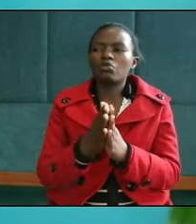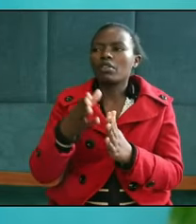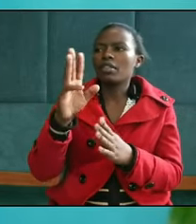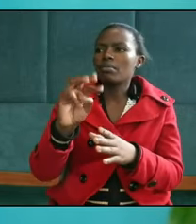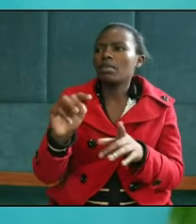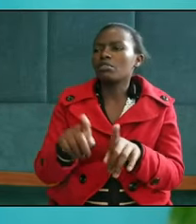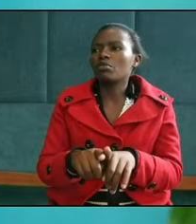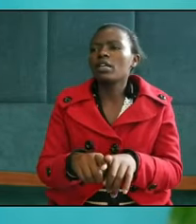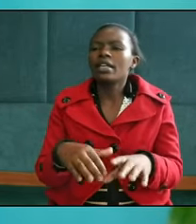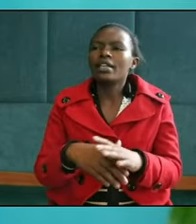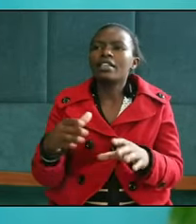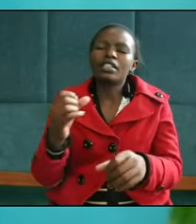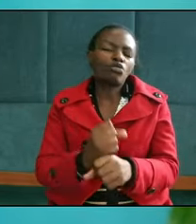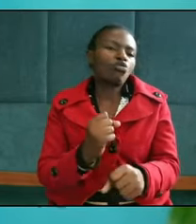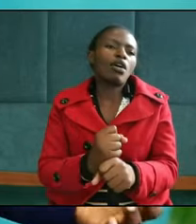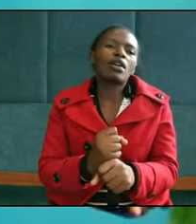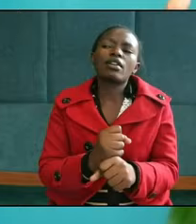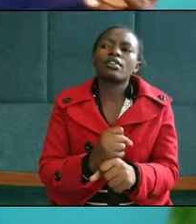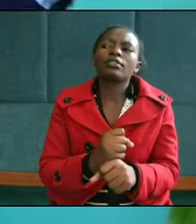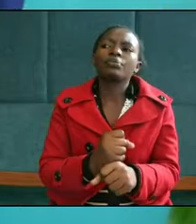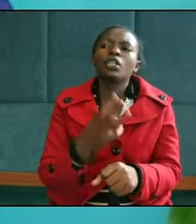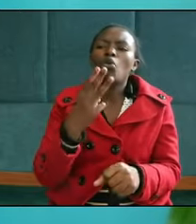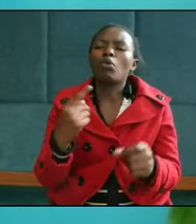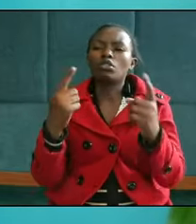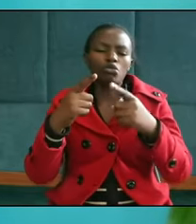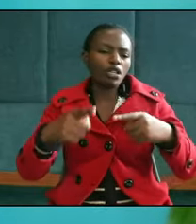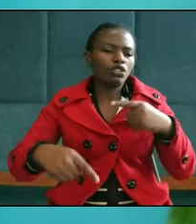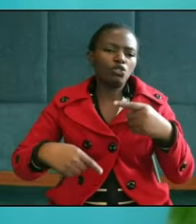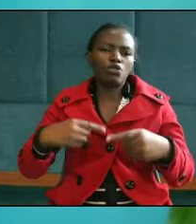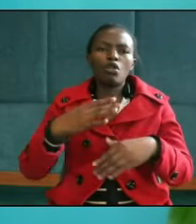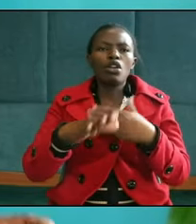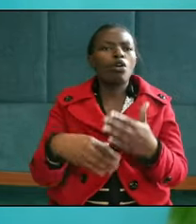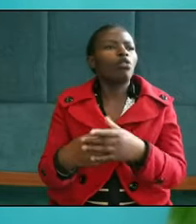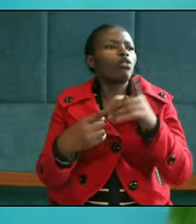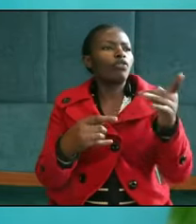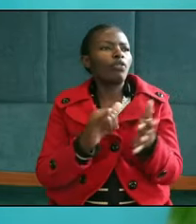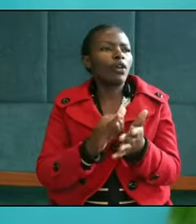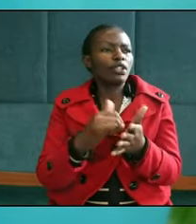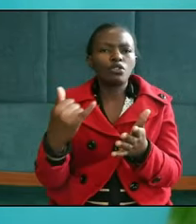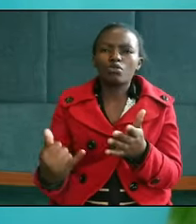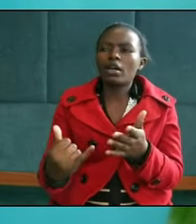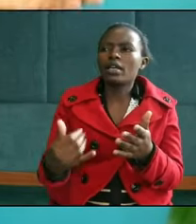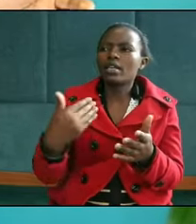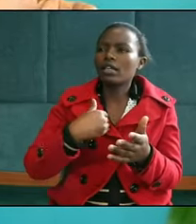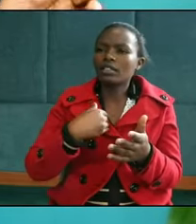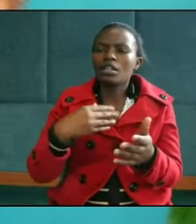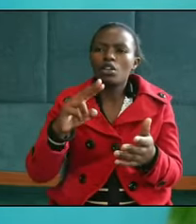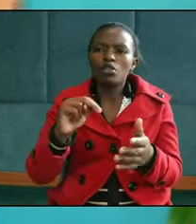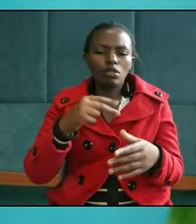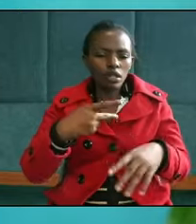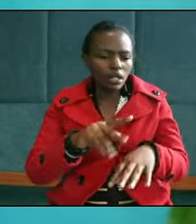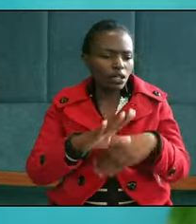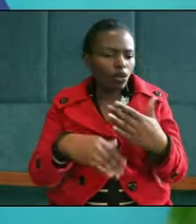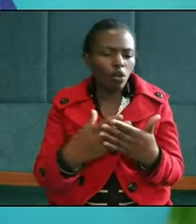in this work. And therefore, he's saying, I want to enjoy in you. That is why he has not sent holy angels